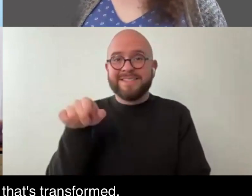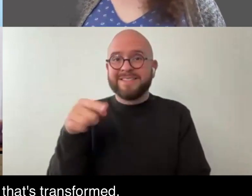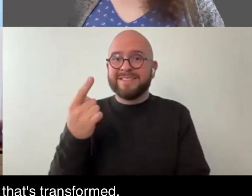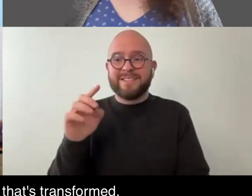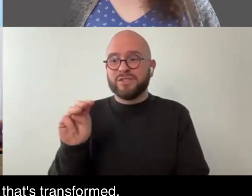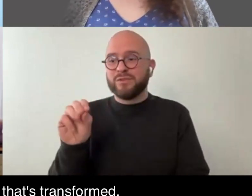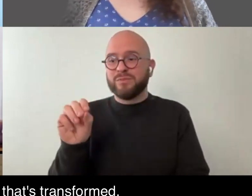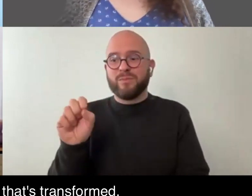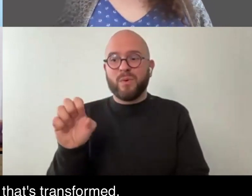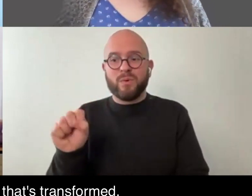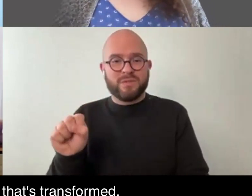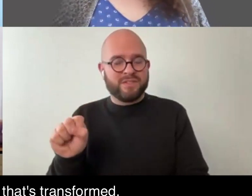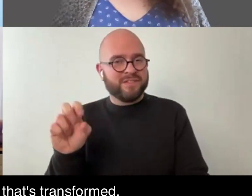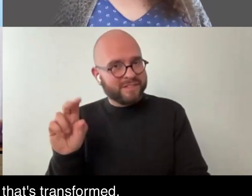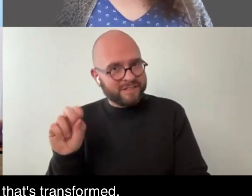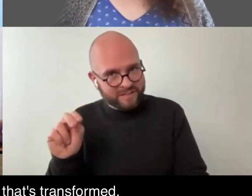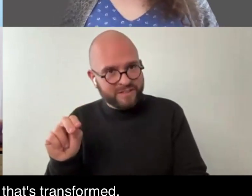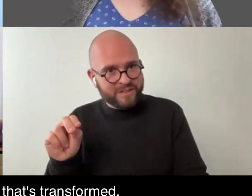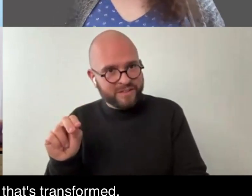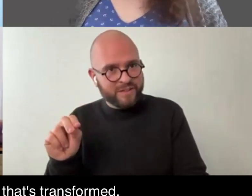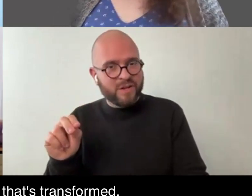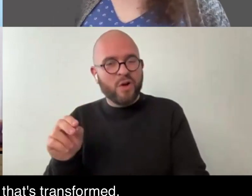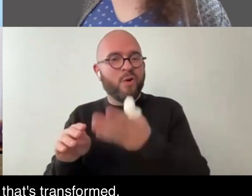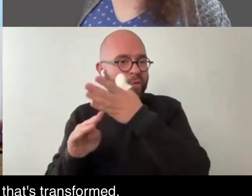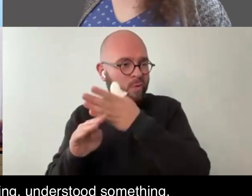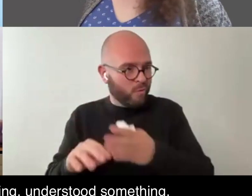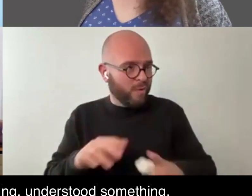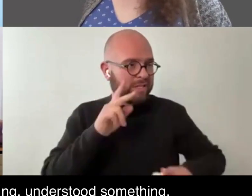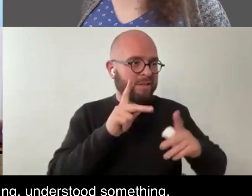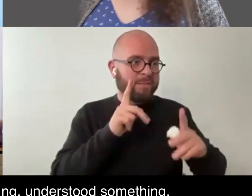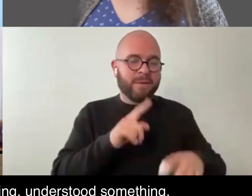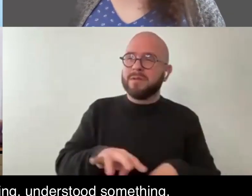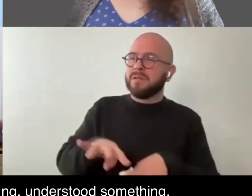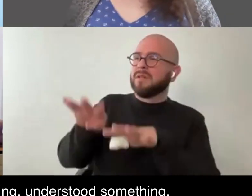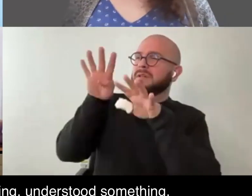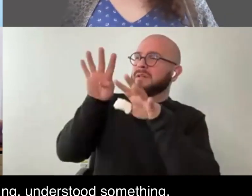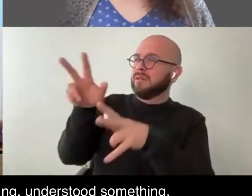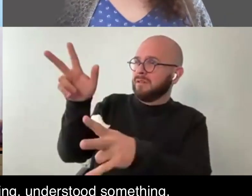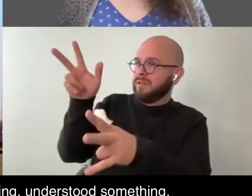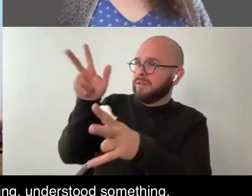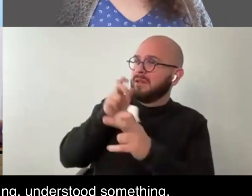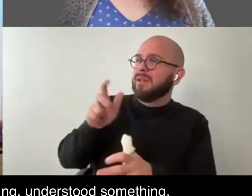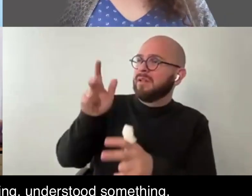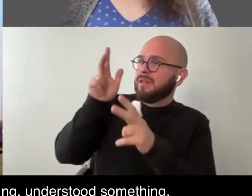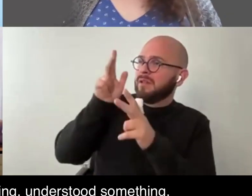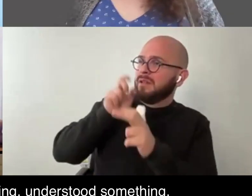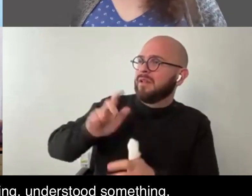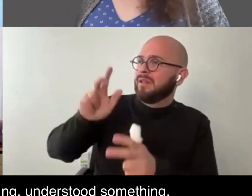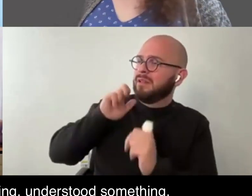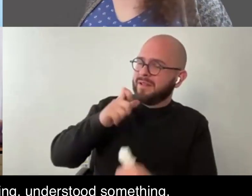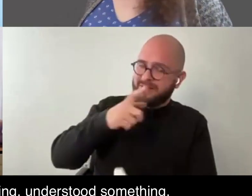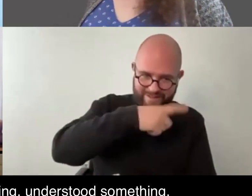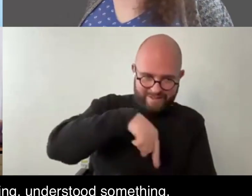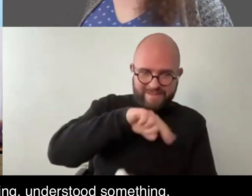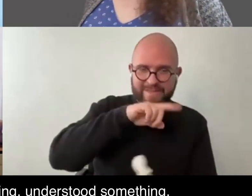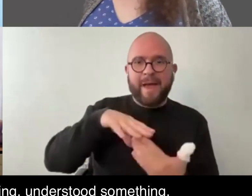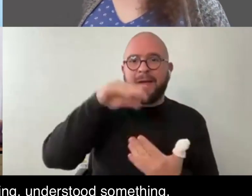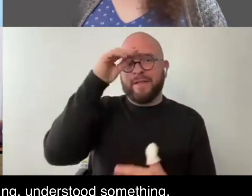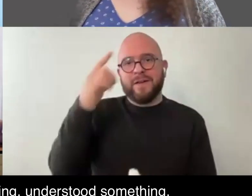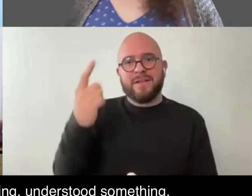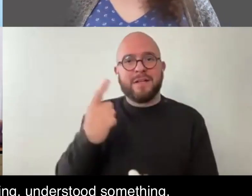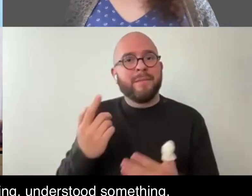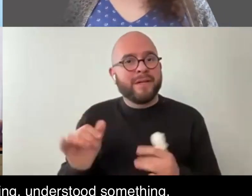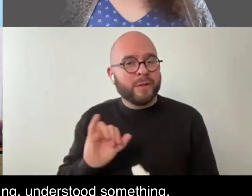right? It's also the rest of the people who have learned something, understood